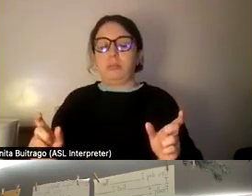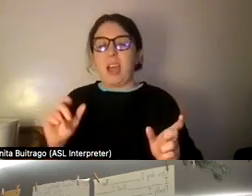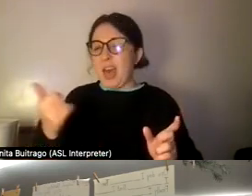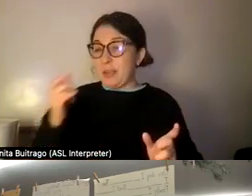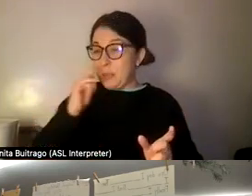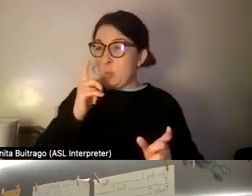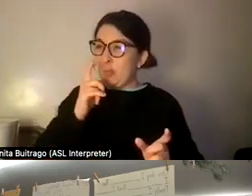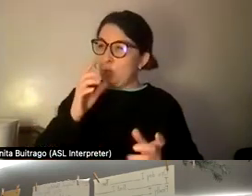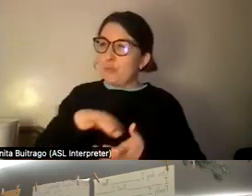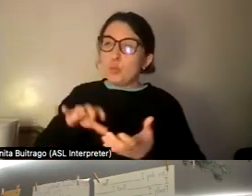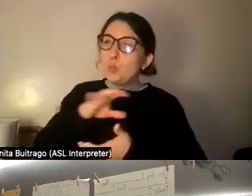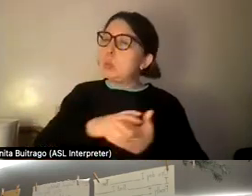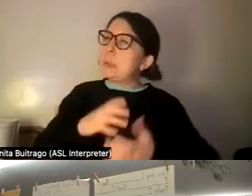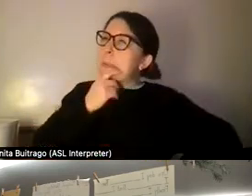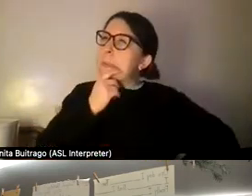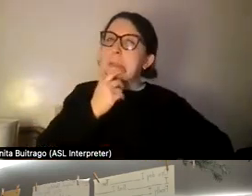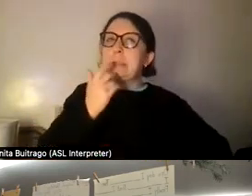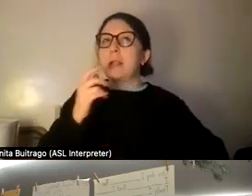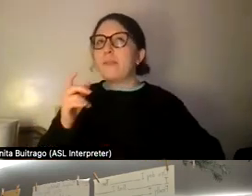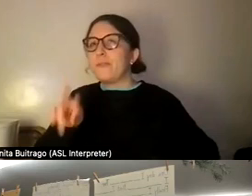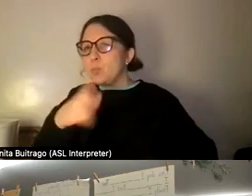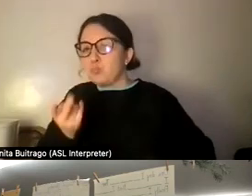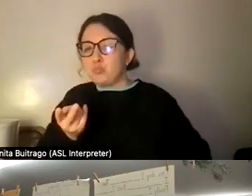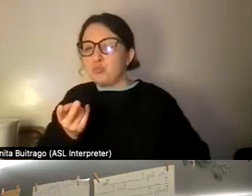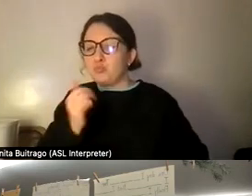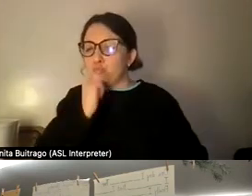the first and the last sound. It just helps them keep